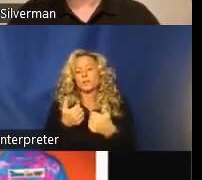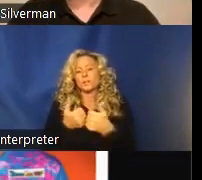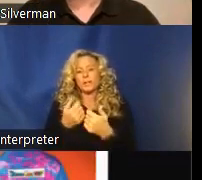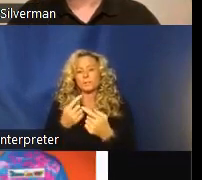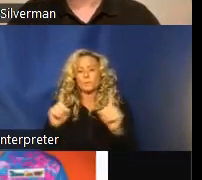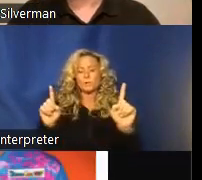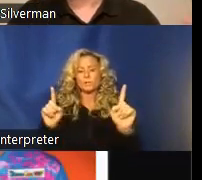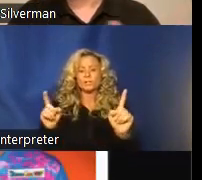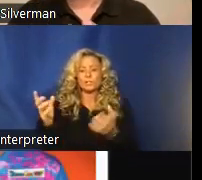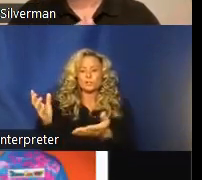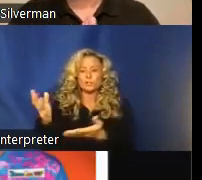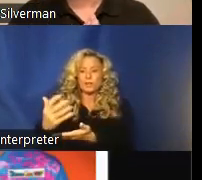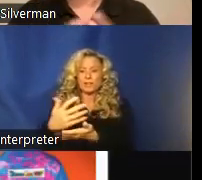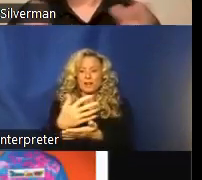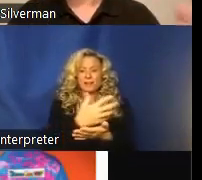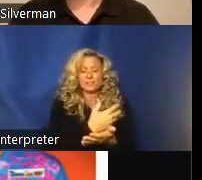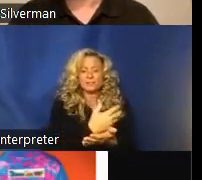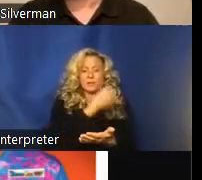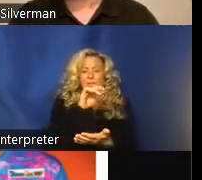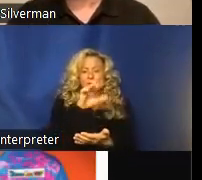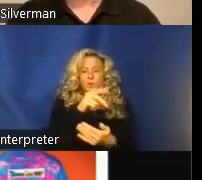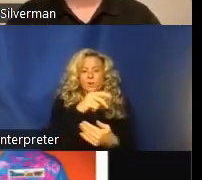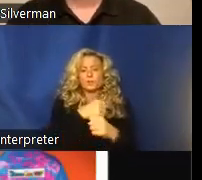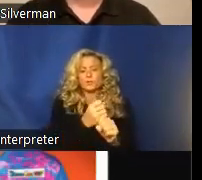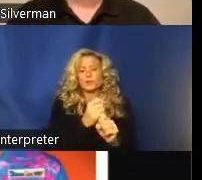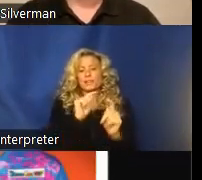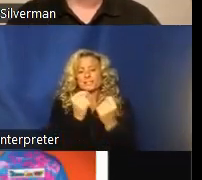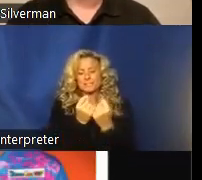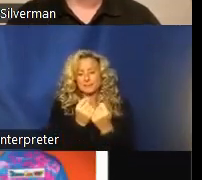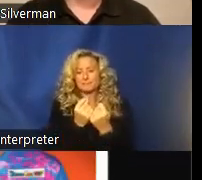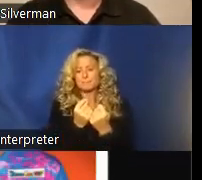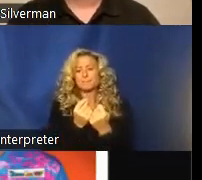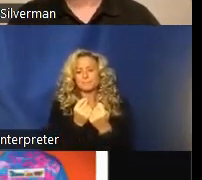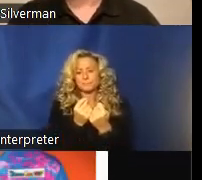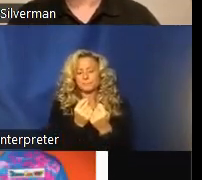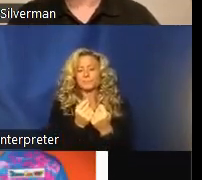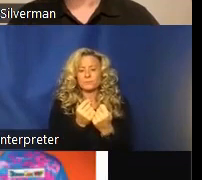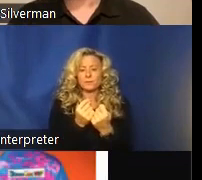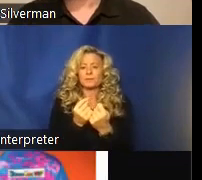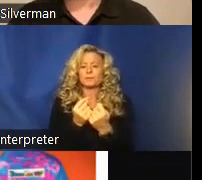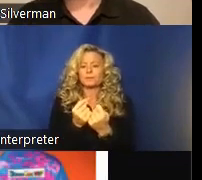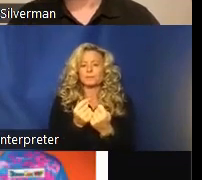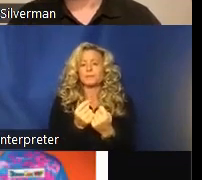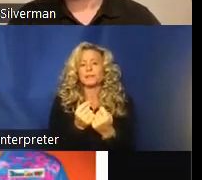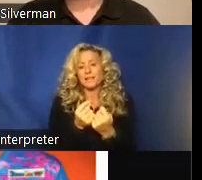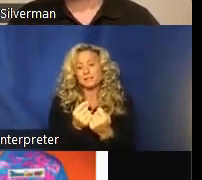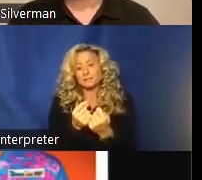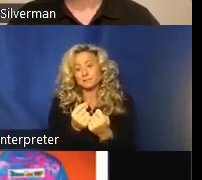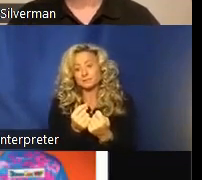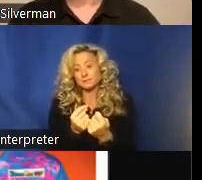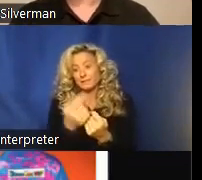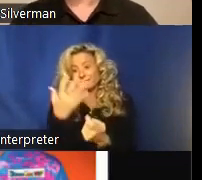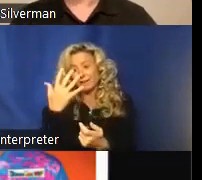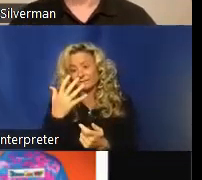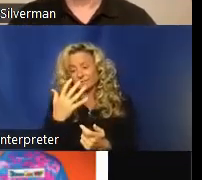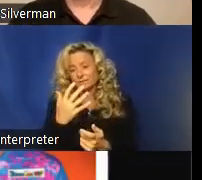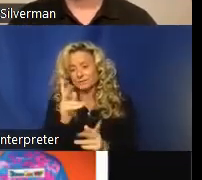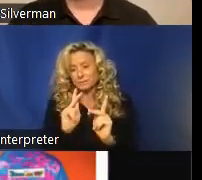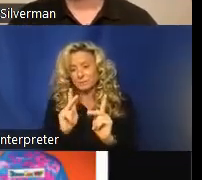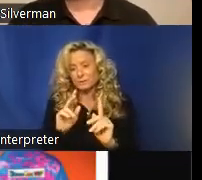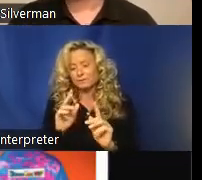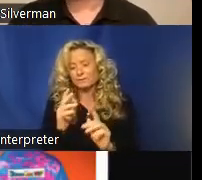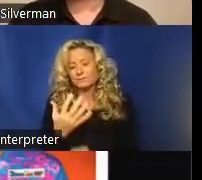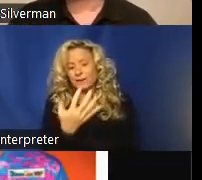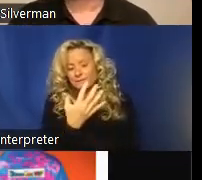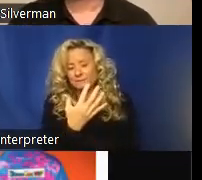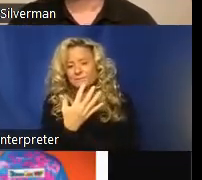then collect those cards and you create a team. And we create teams of 5 in our main game. So someone would create